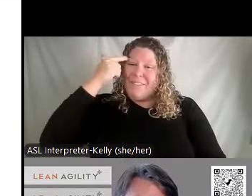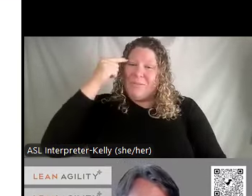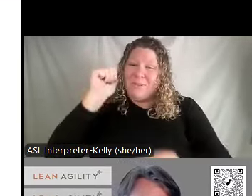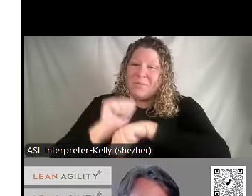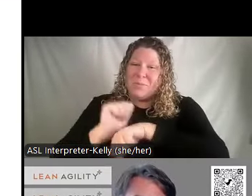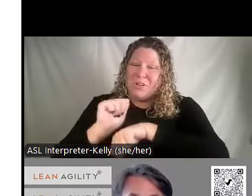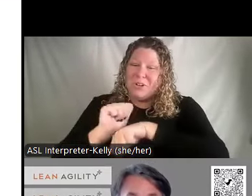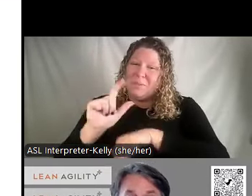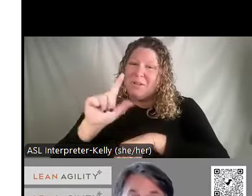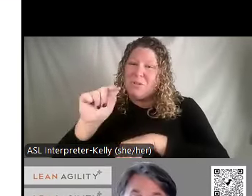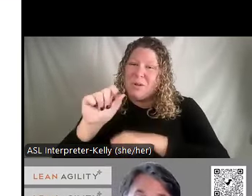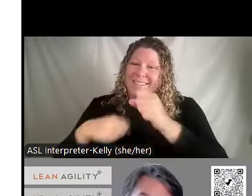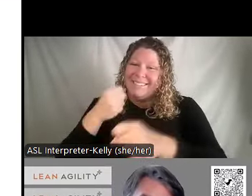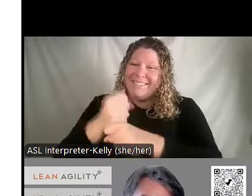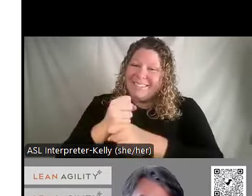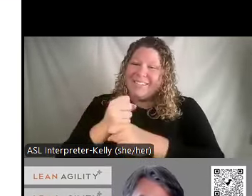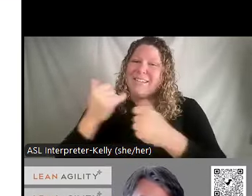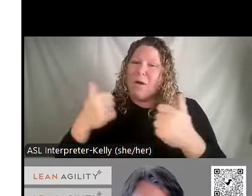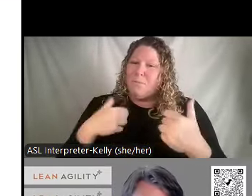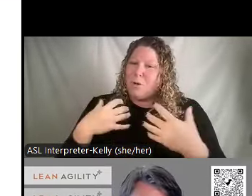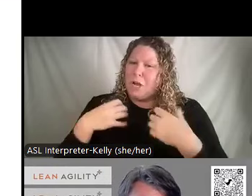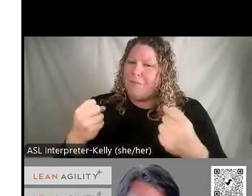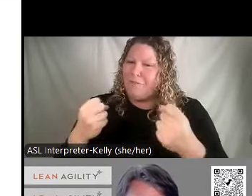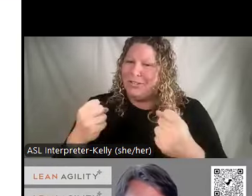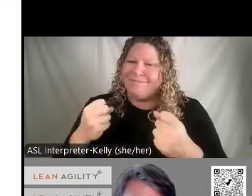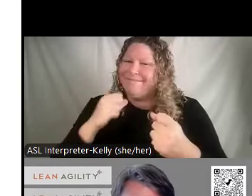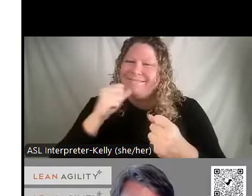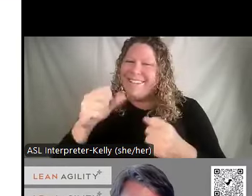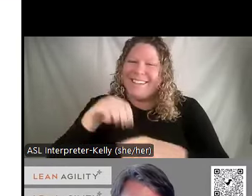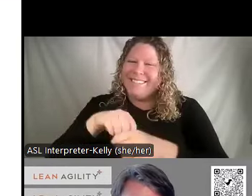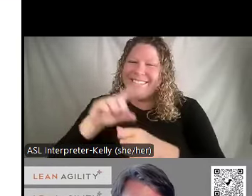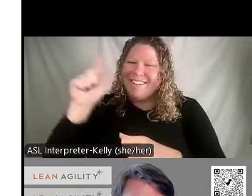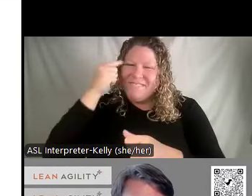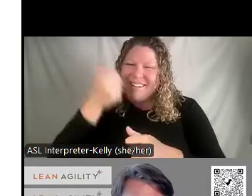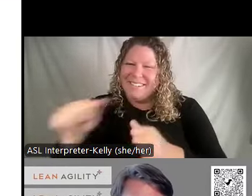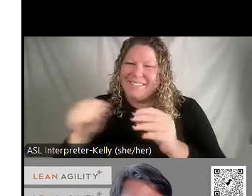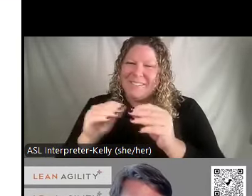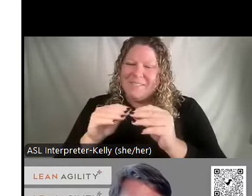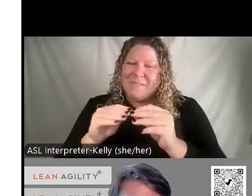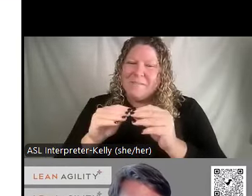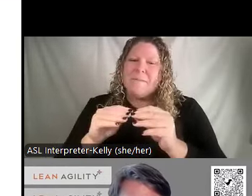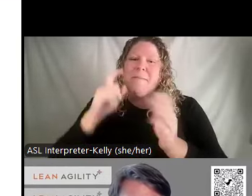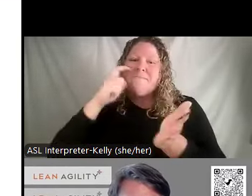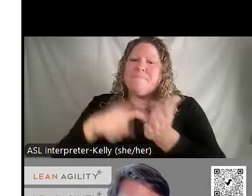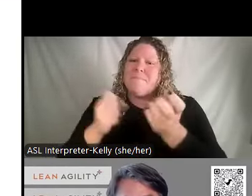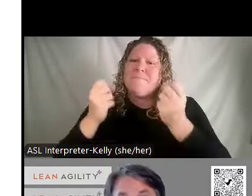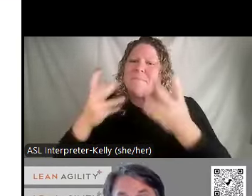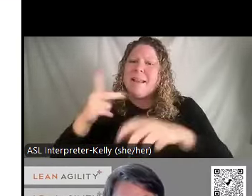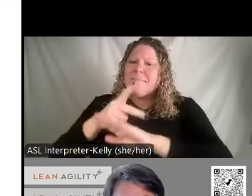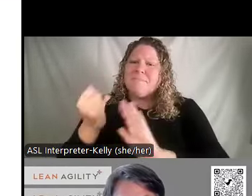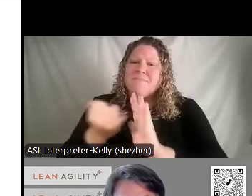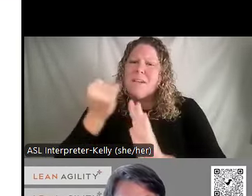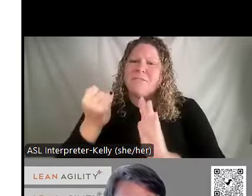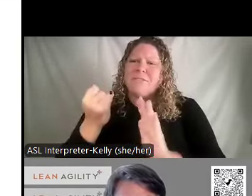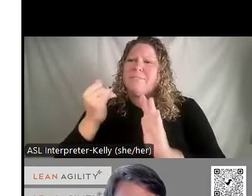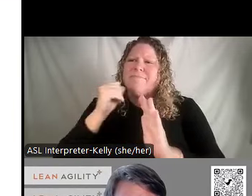government. But what I found is that a lot of projects don't get the kind of results that we'd like